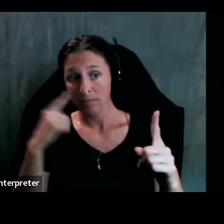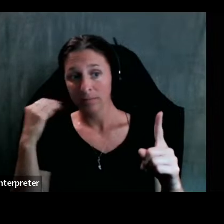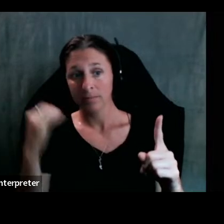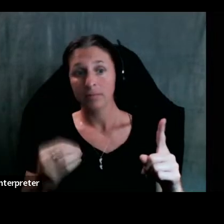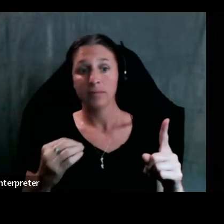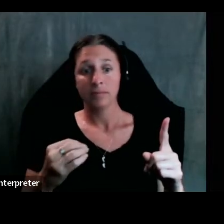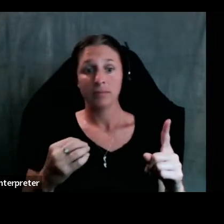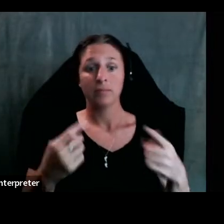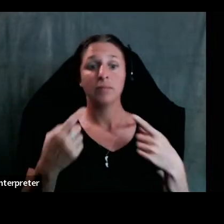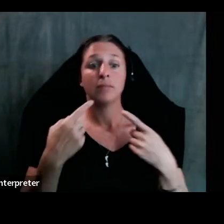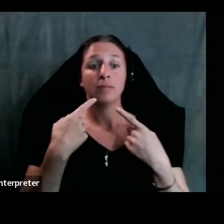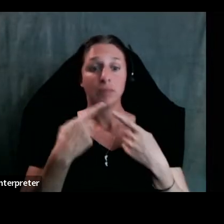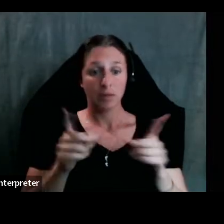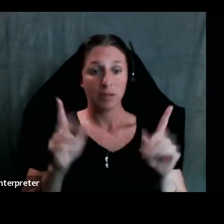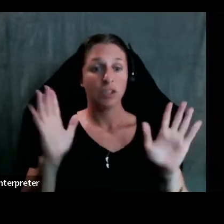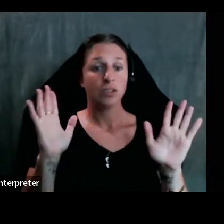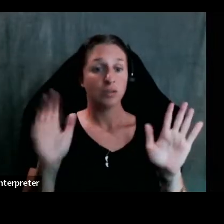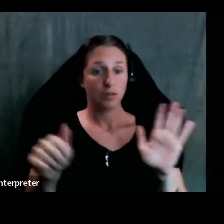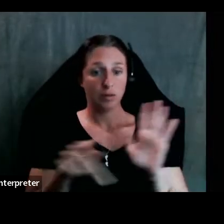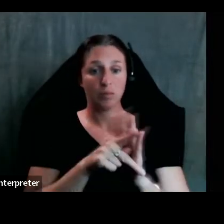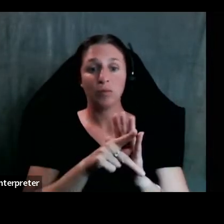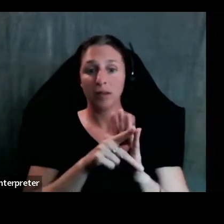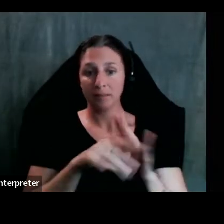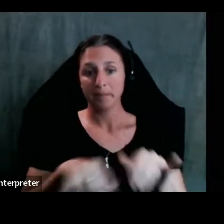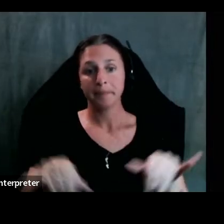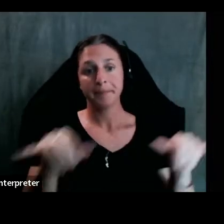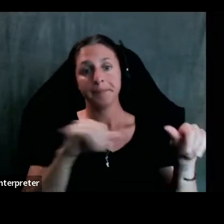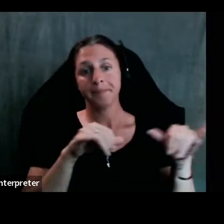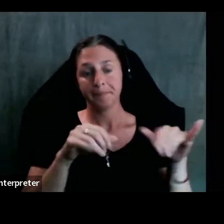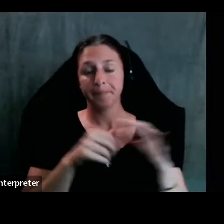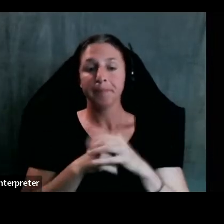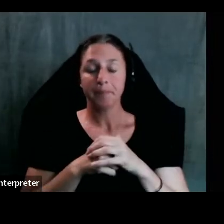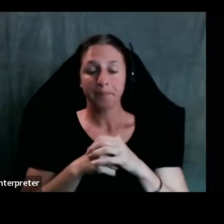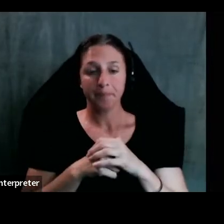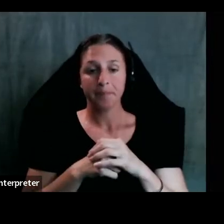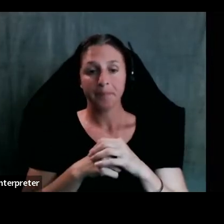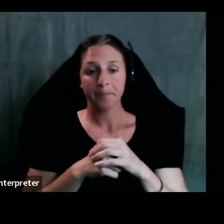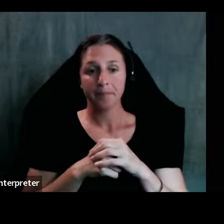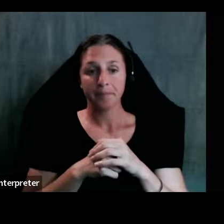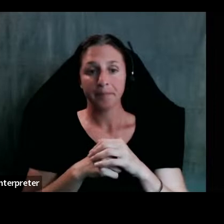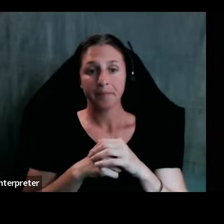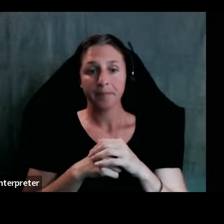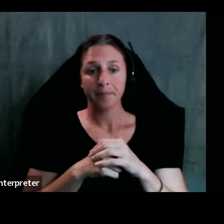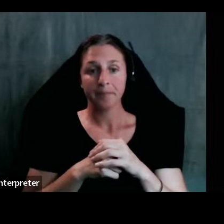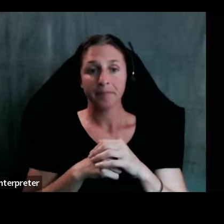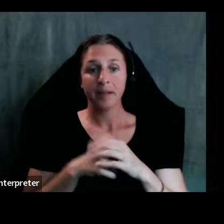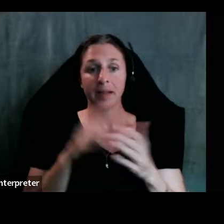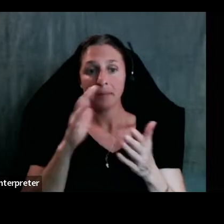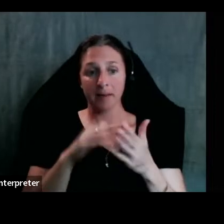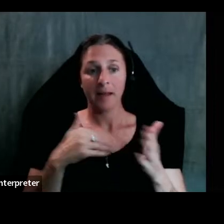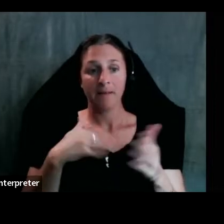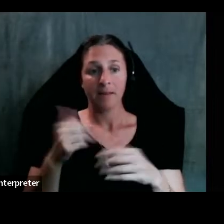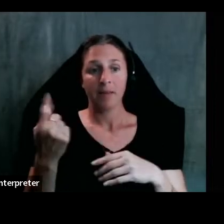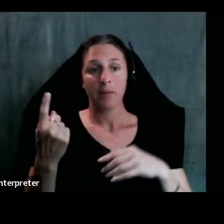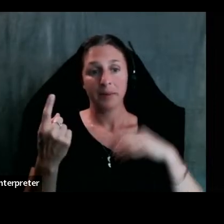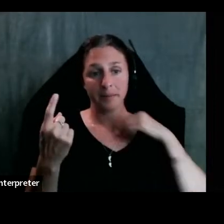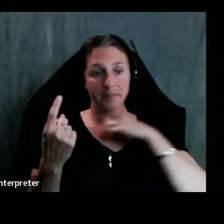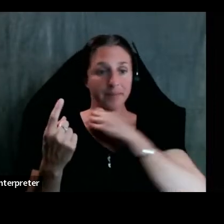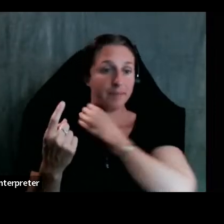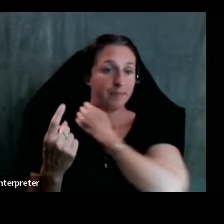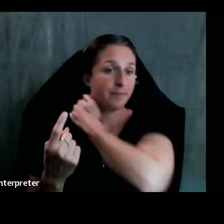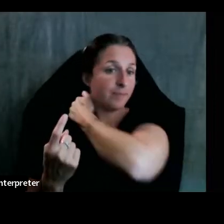The proclamation is approved unanimously. Thank you. I believe we have another one.